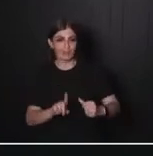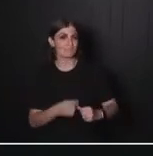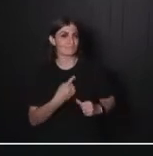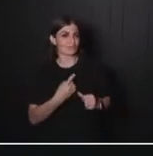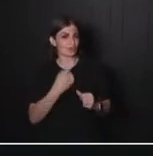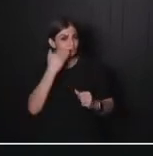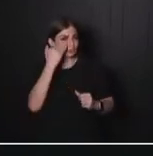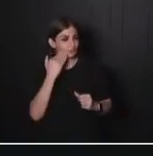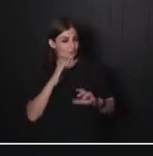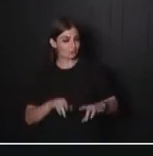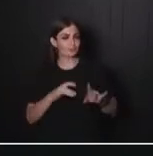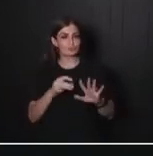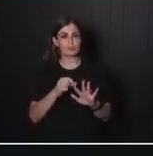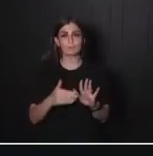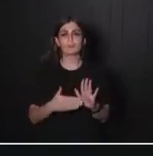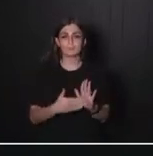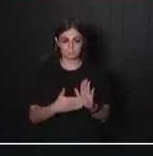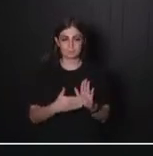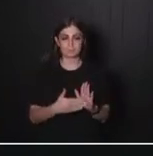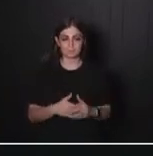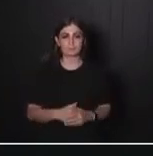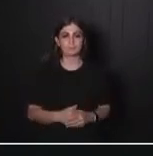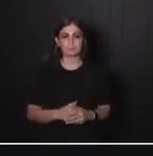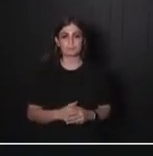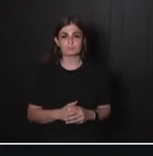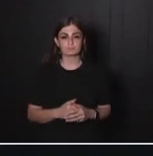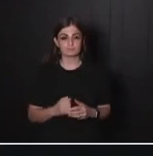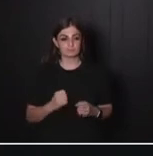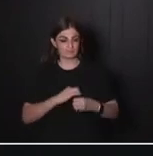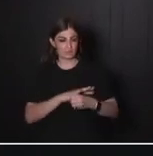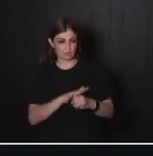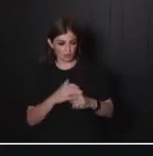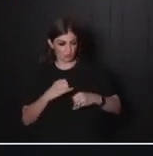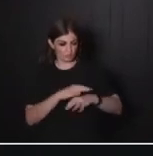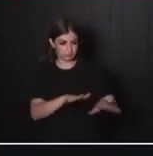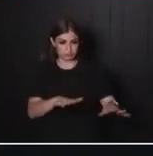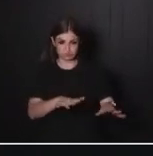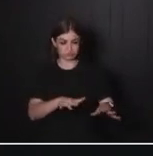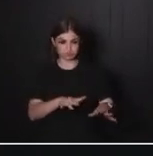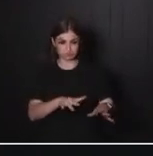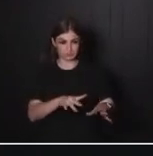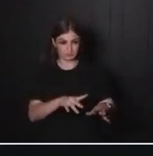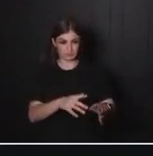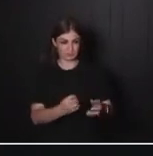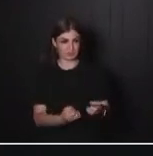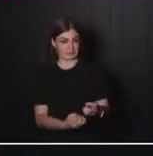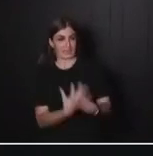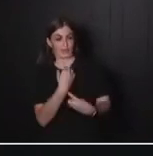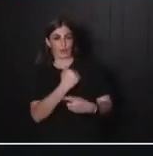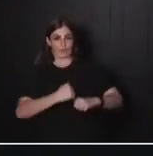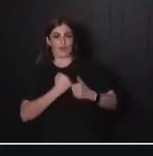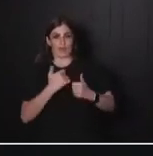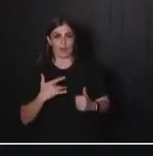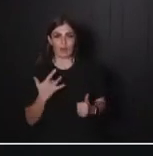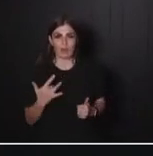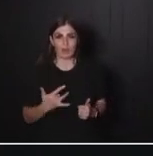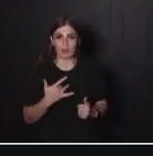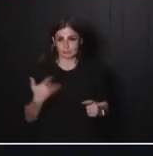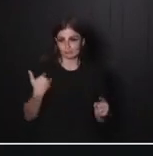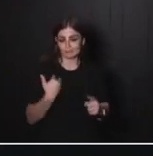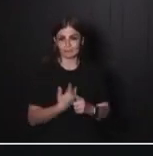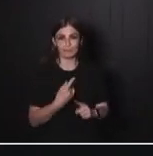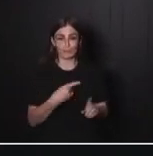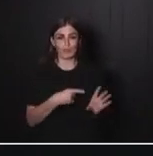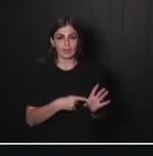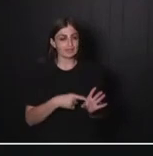woman Australian Prime Minister. The pandemic has dominated our lives over the last 12 months. It's important that we